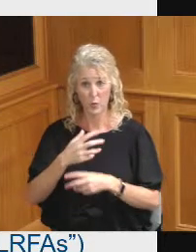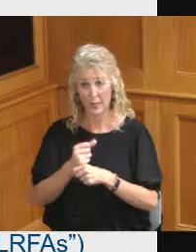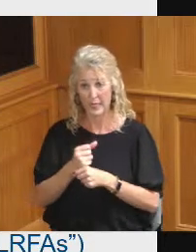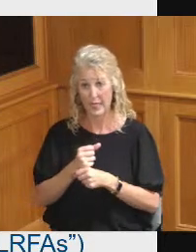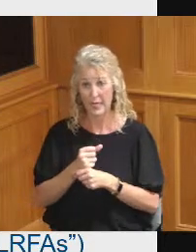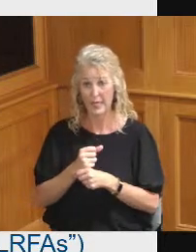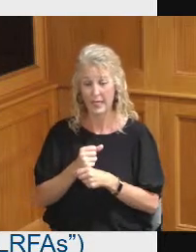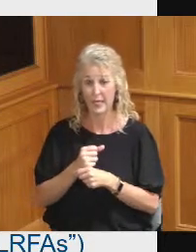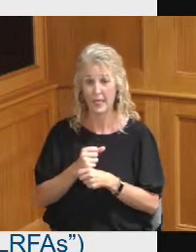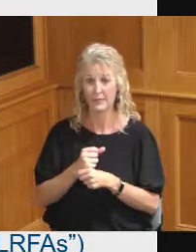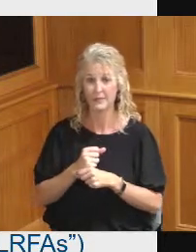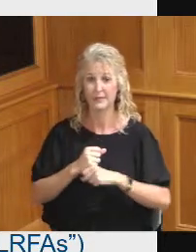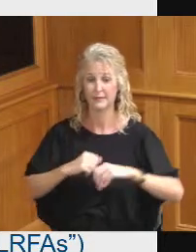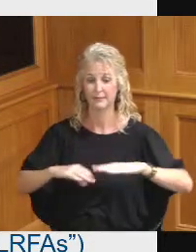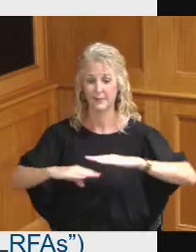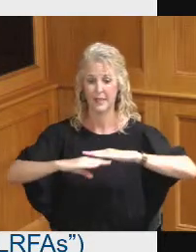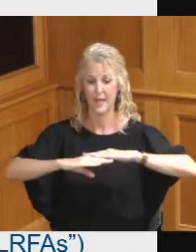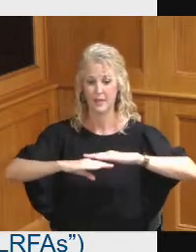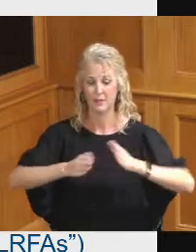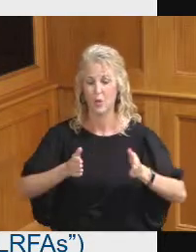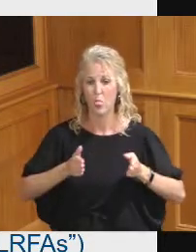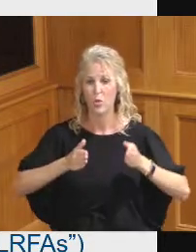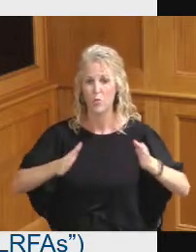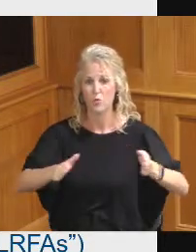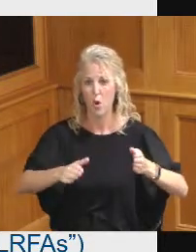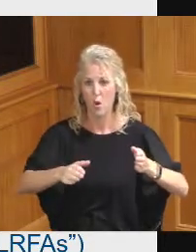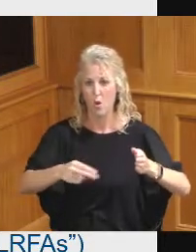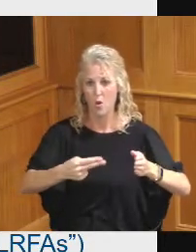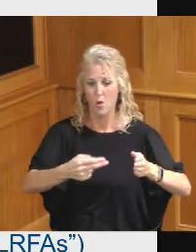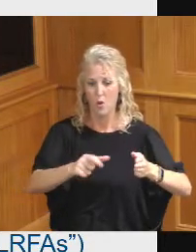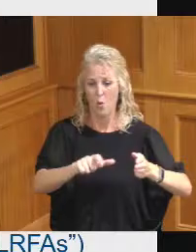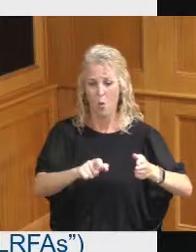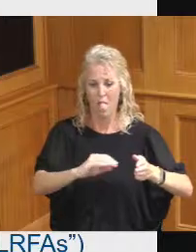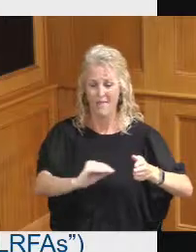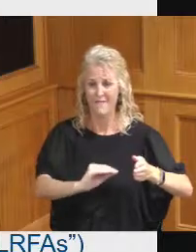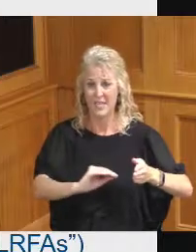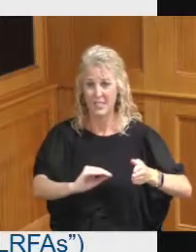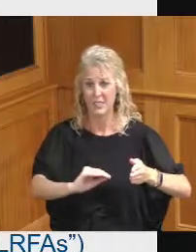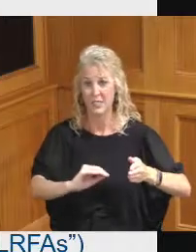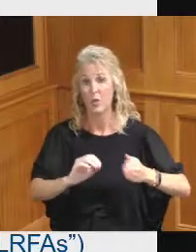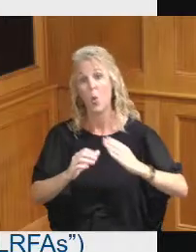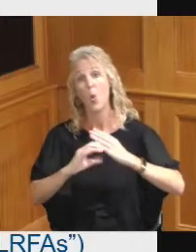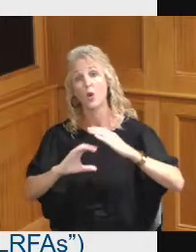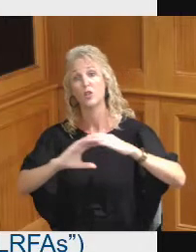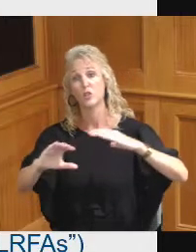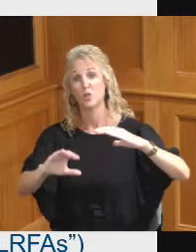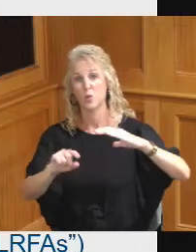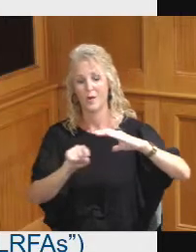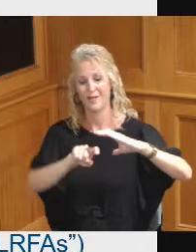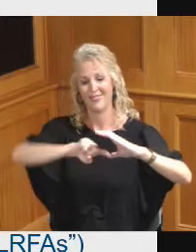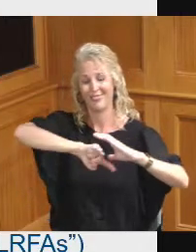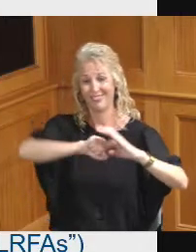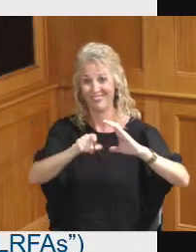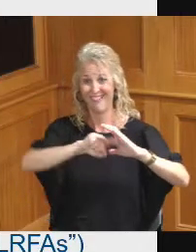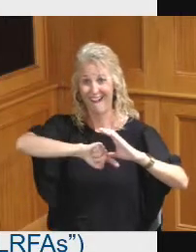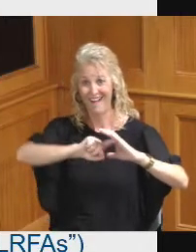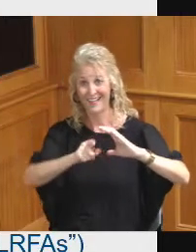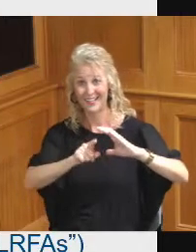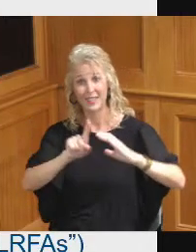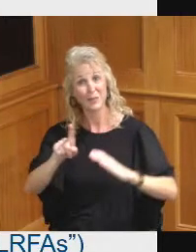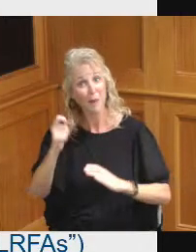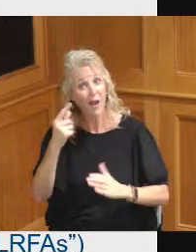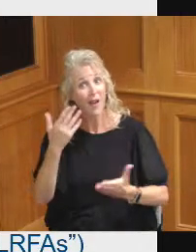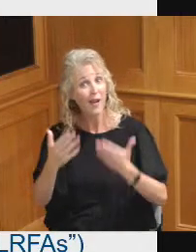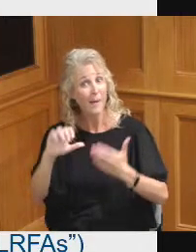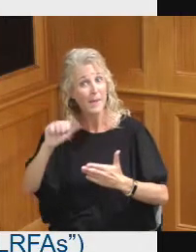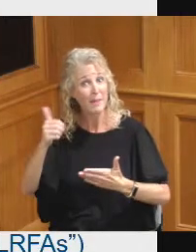manhole rehabilitation, sewer linings, but there's also instances where the municipality